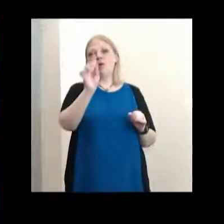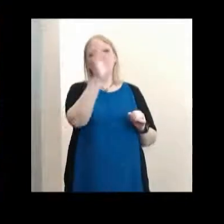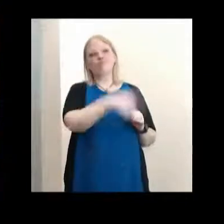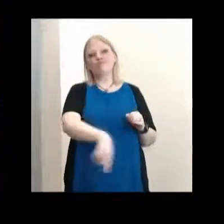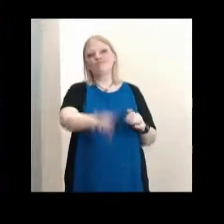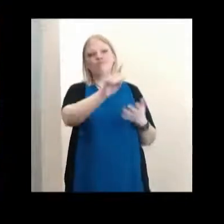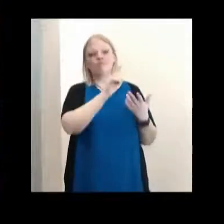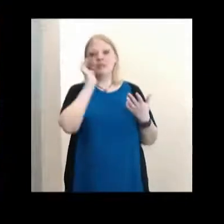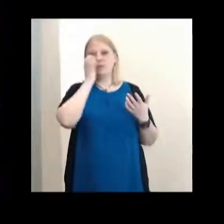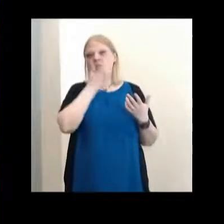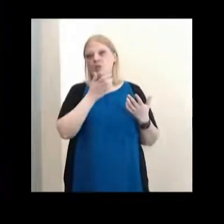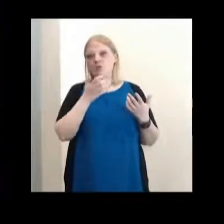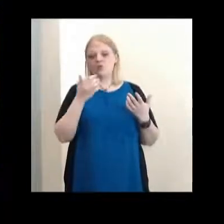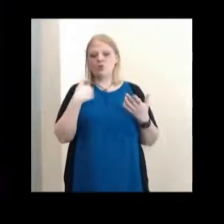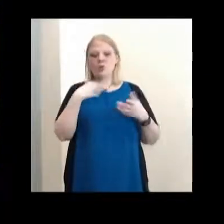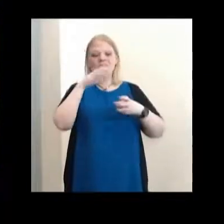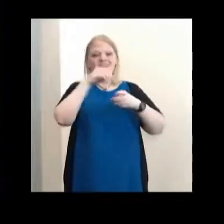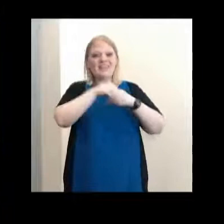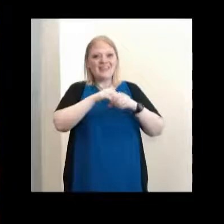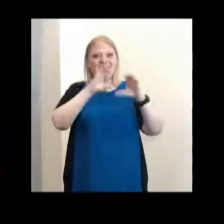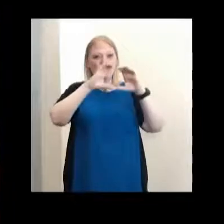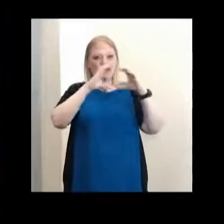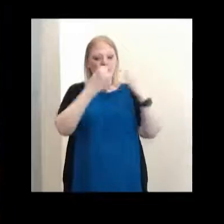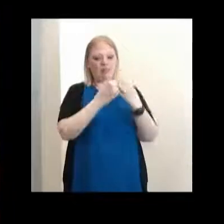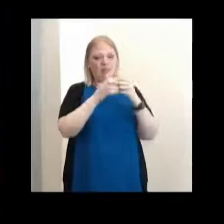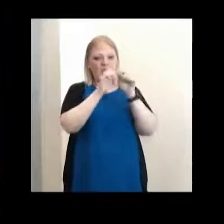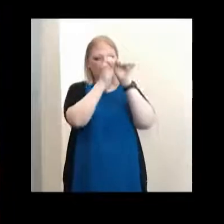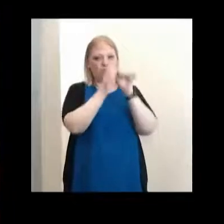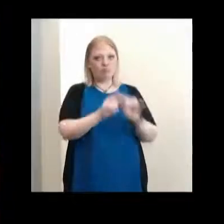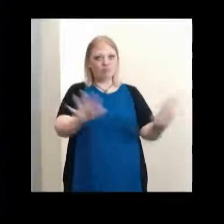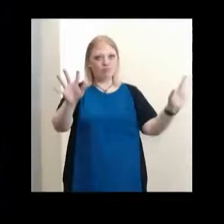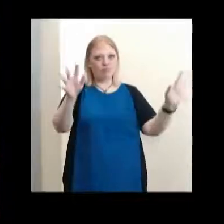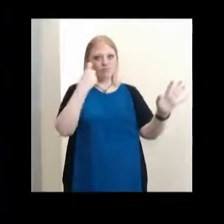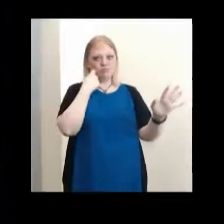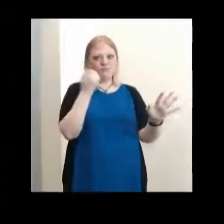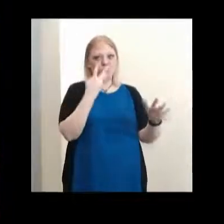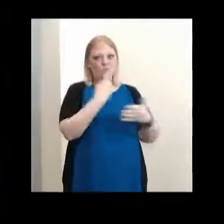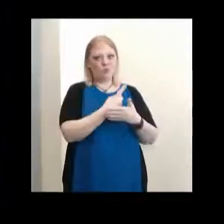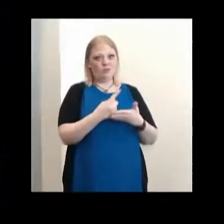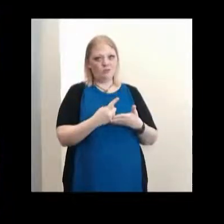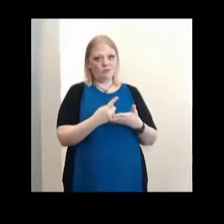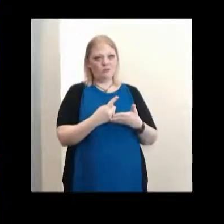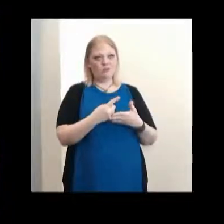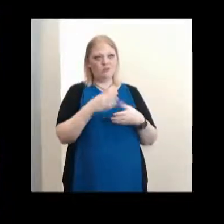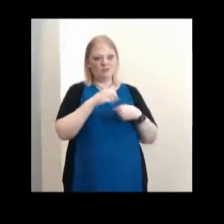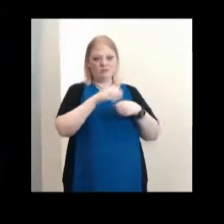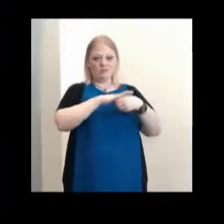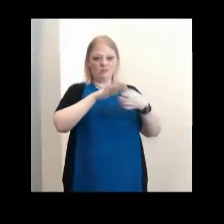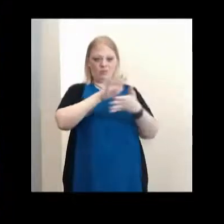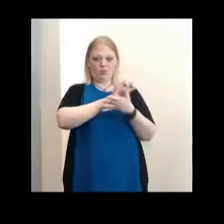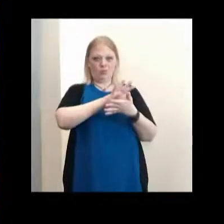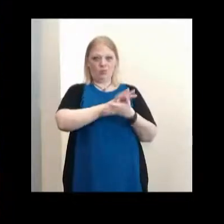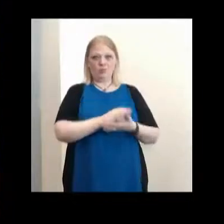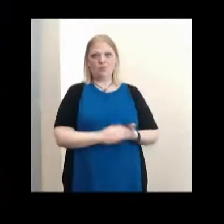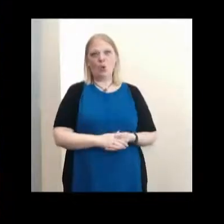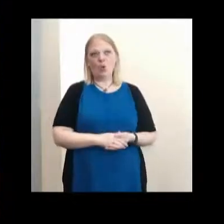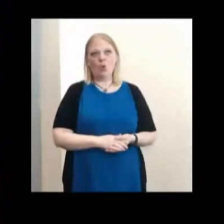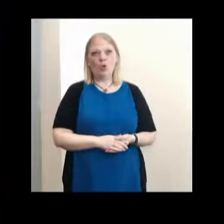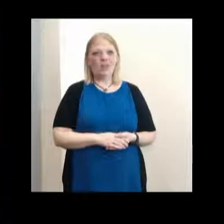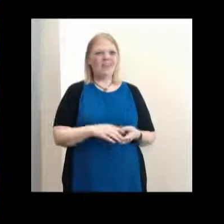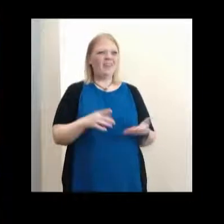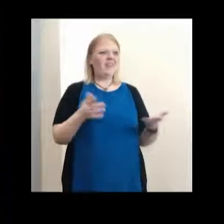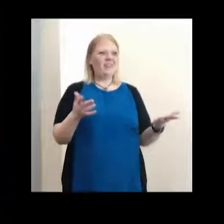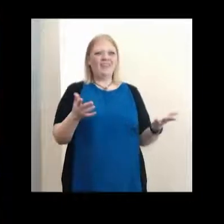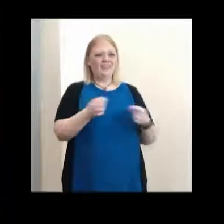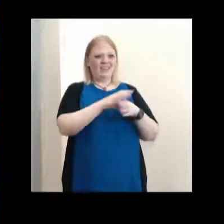there appears to be some in-class transmission in the last couple of weeks in area schools. So it's